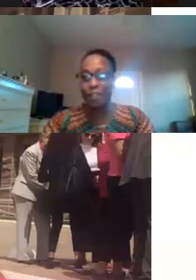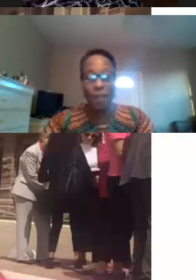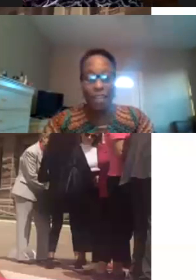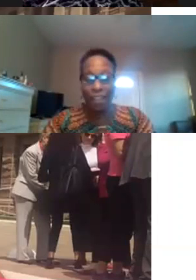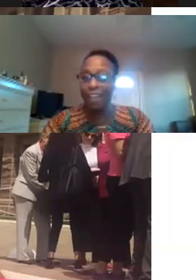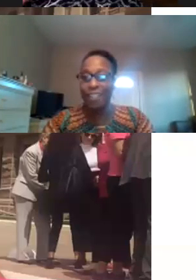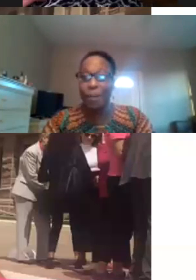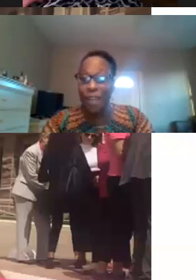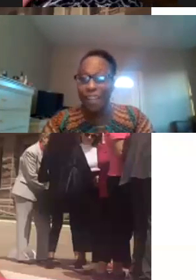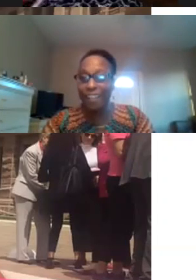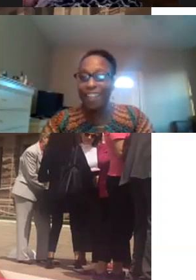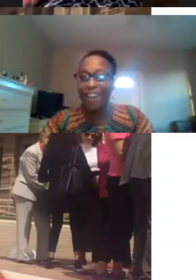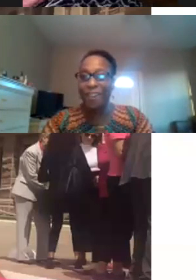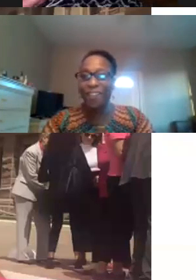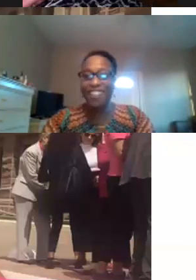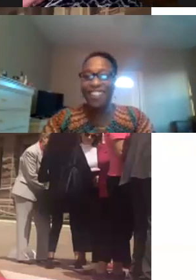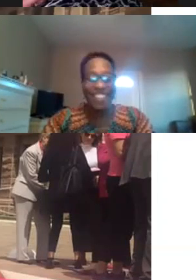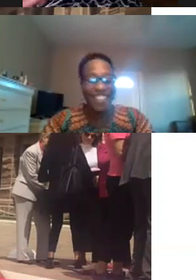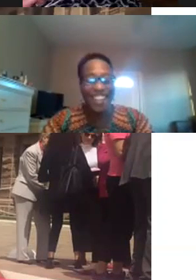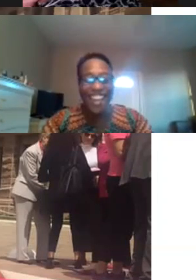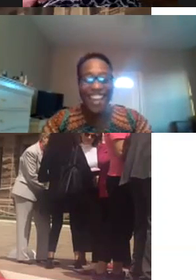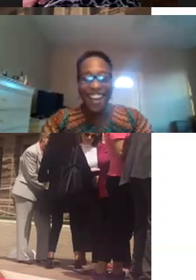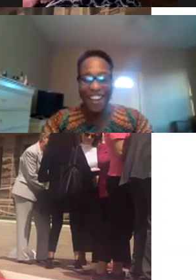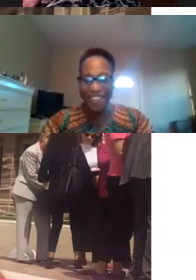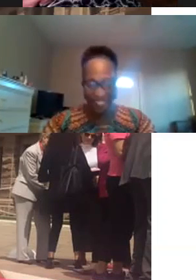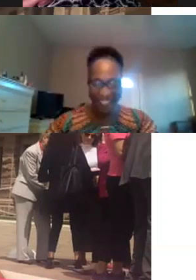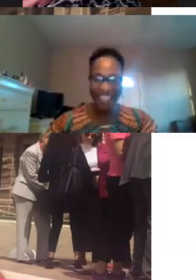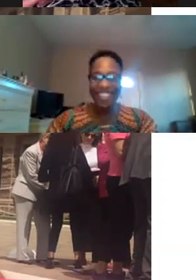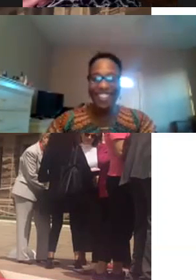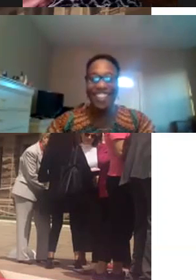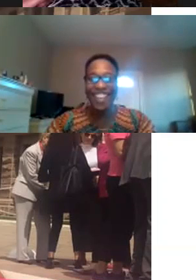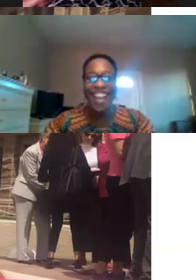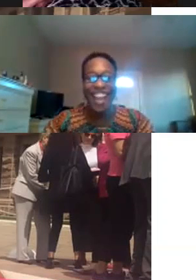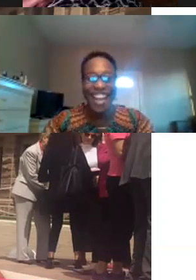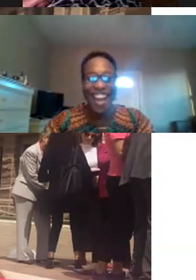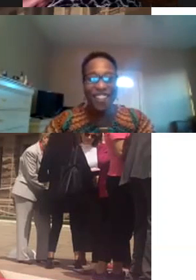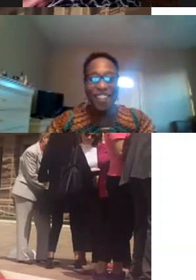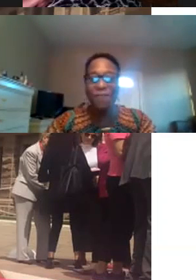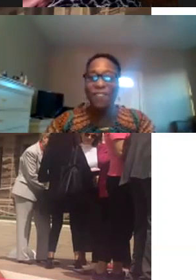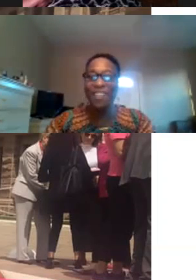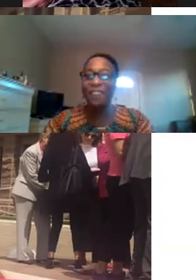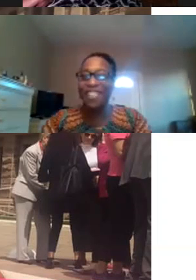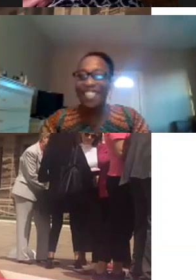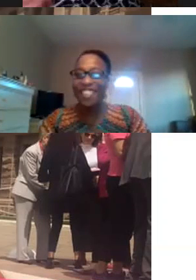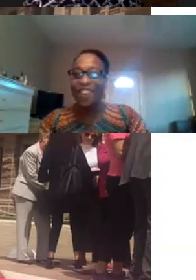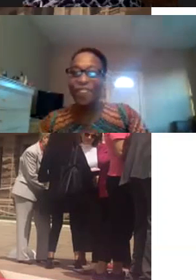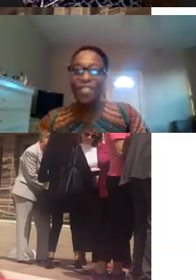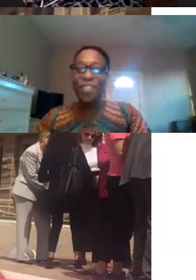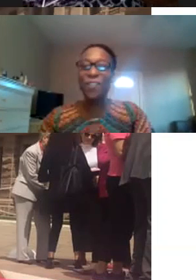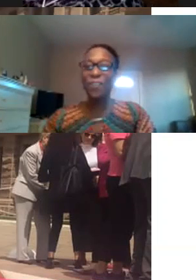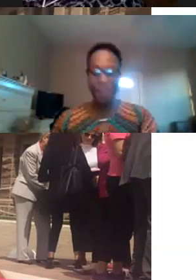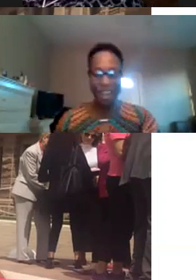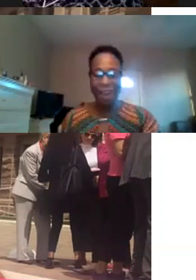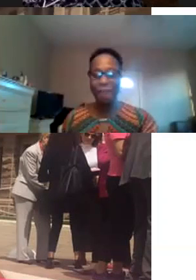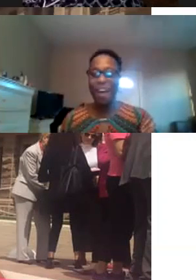to so many, you know. Well, thank y'all. And now we're going to move the conversation over